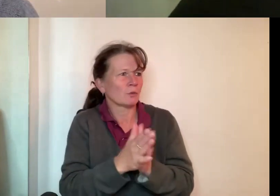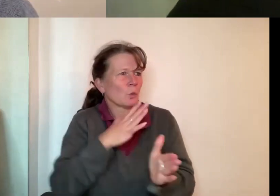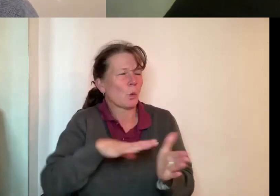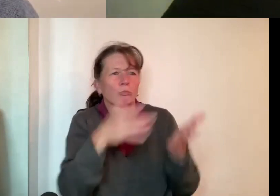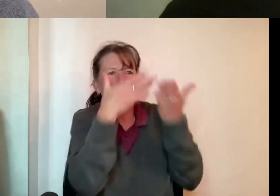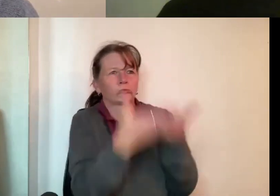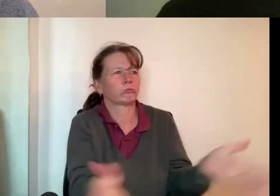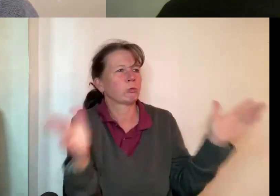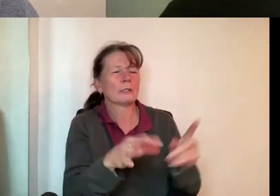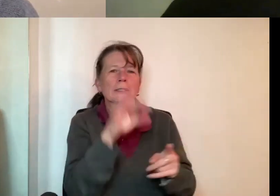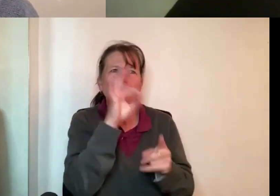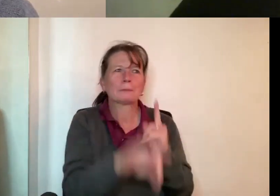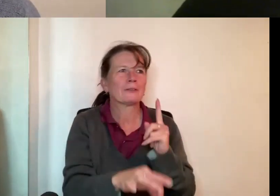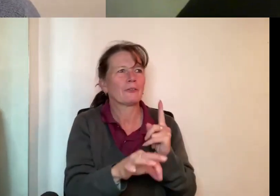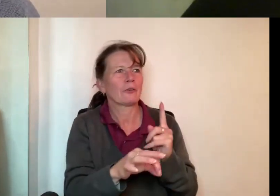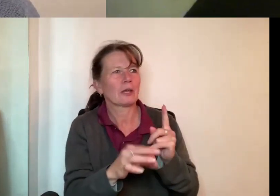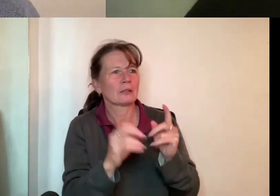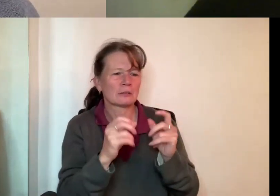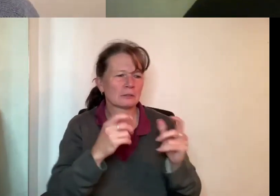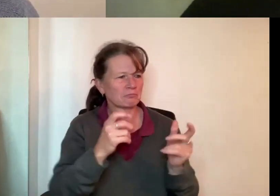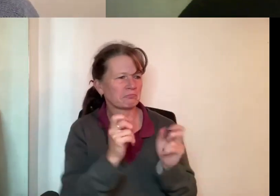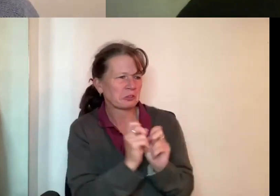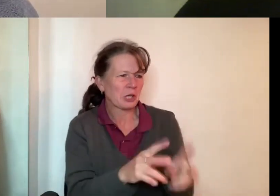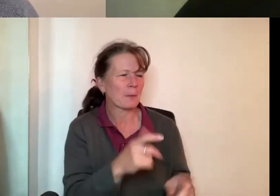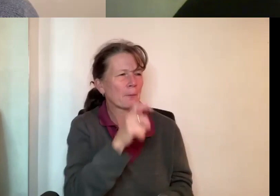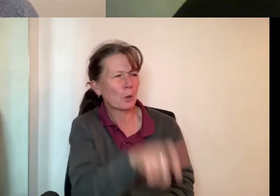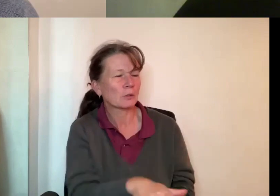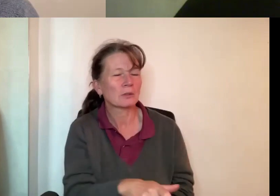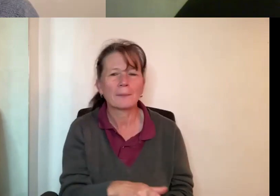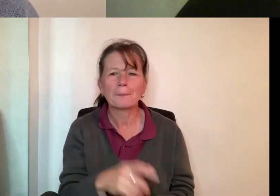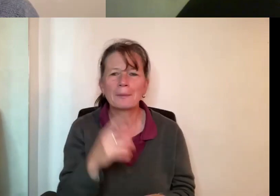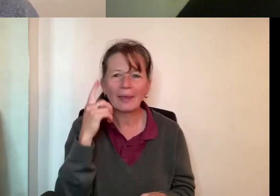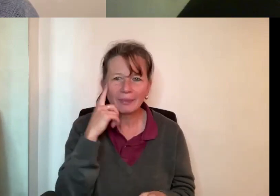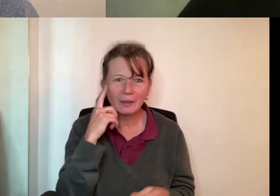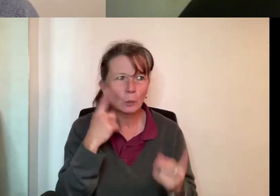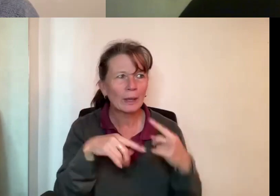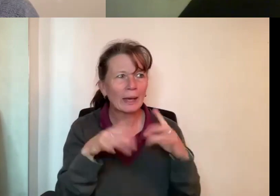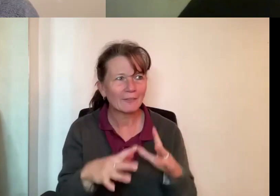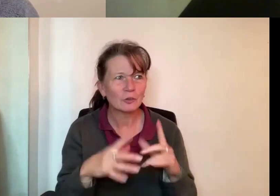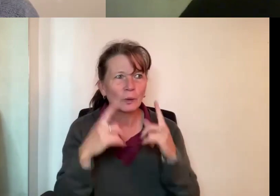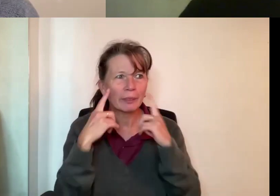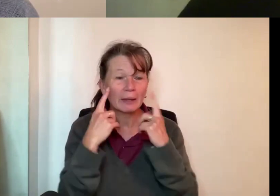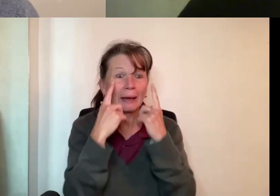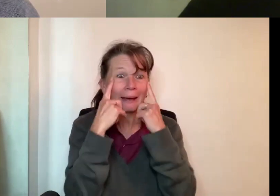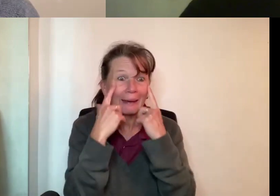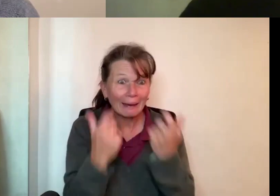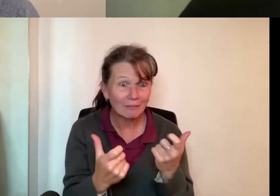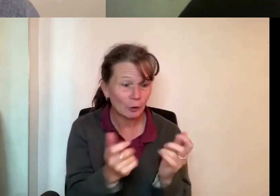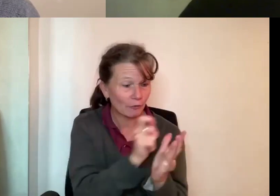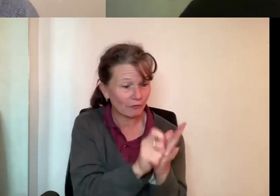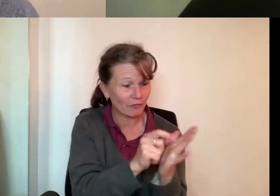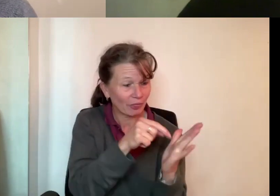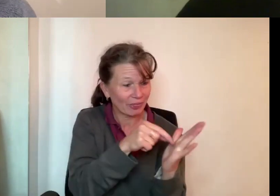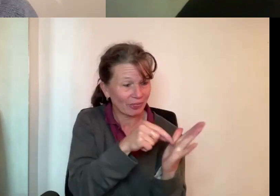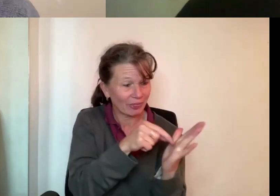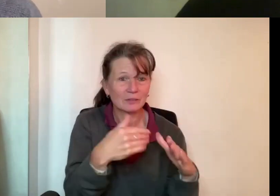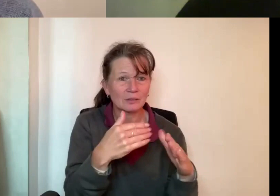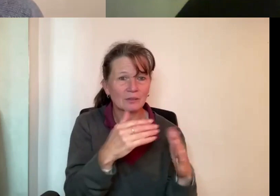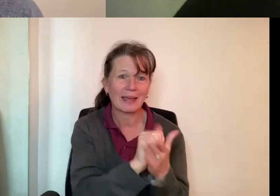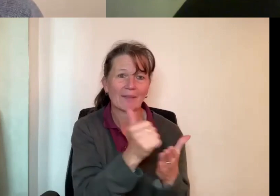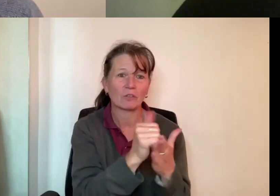want a specific type of person or whatever, but I think we do think really carefully about the language of the call to make it clear